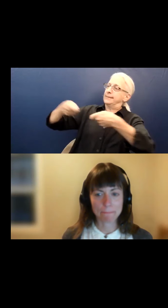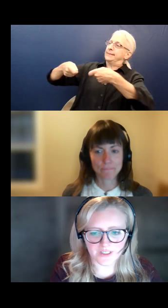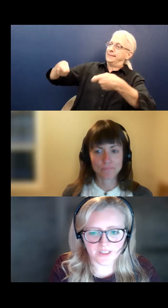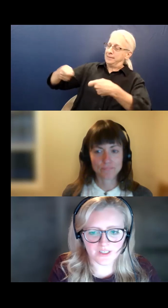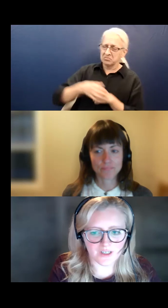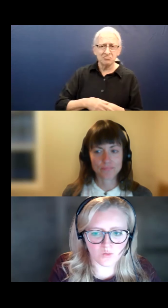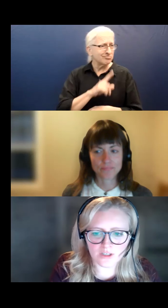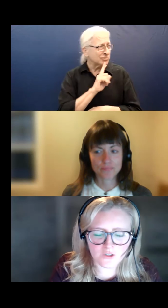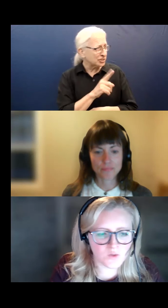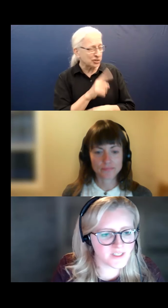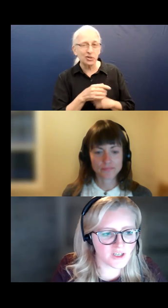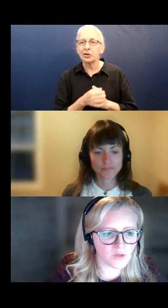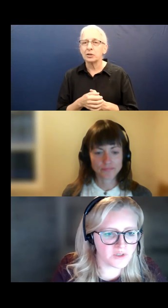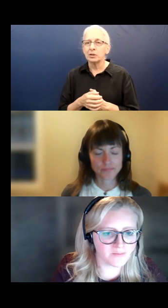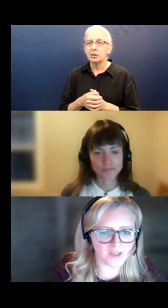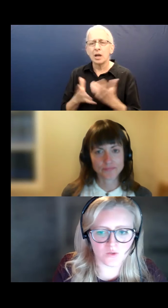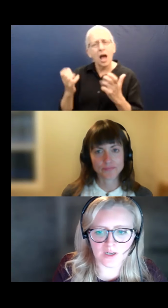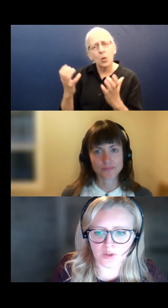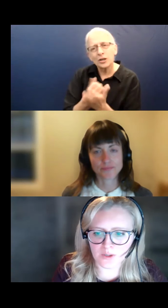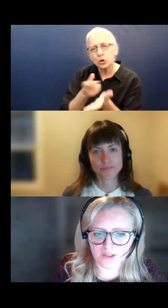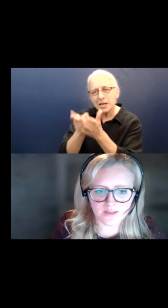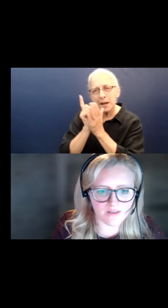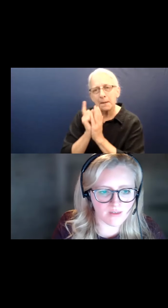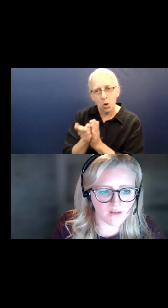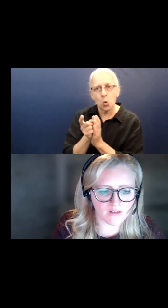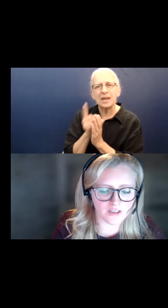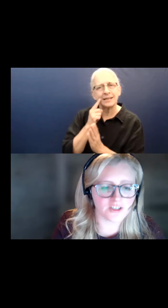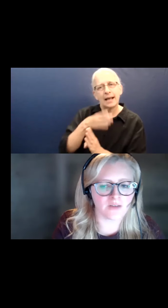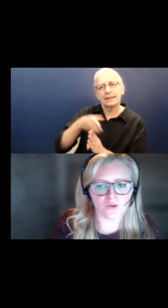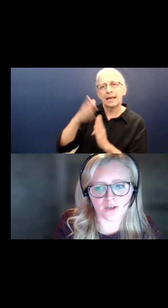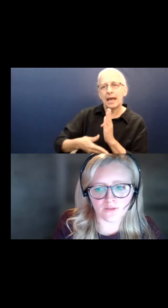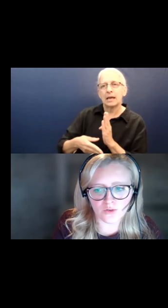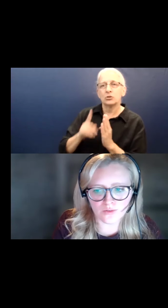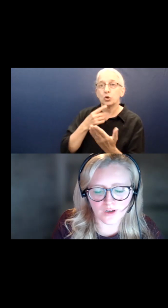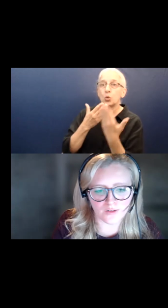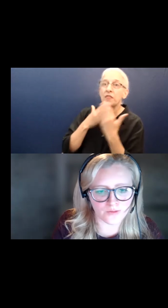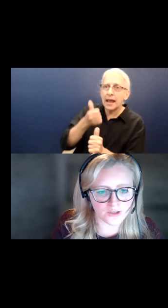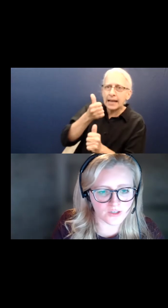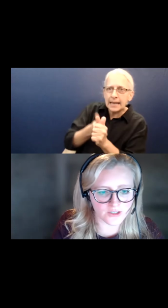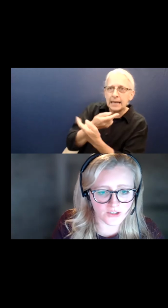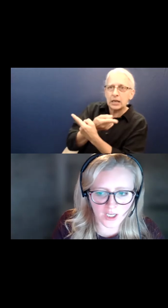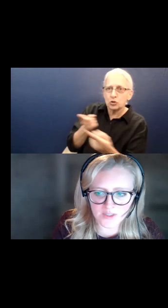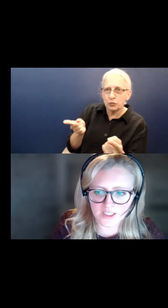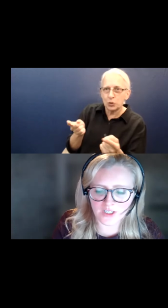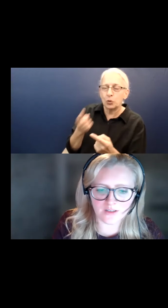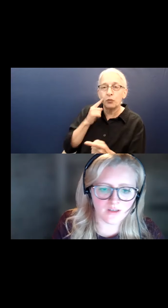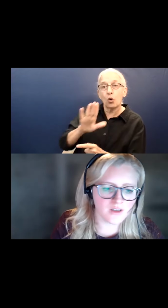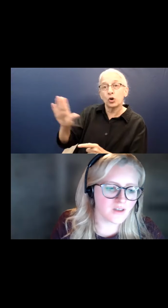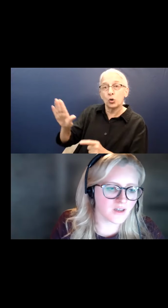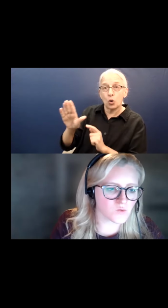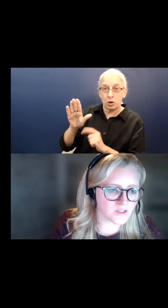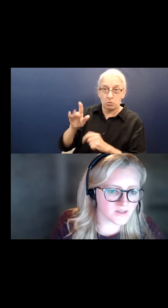Sure. Well, I just want to take a moment as we wrap up here to thank each and every one of you for your time this